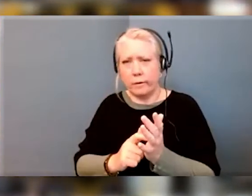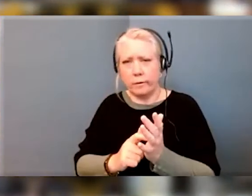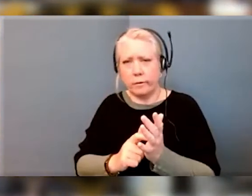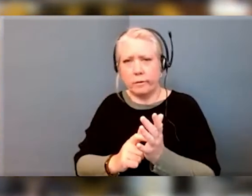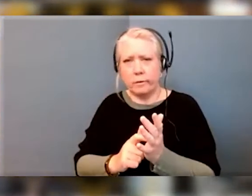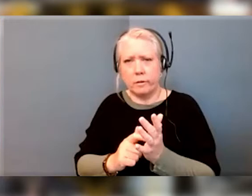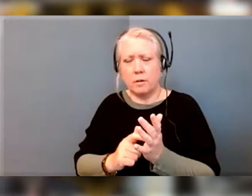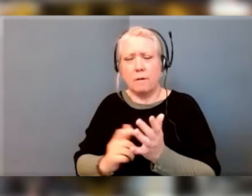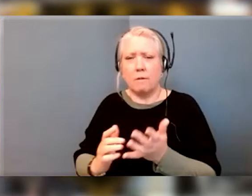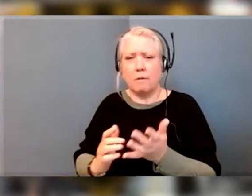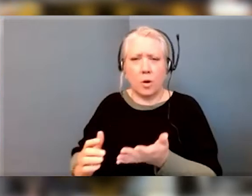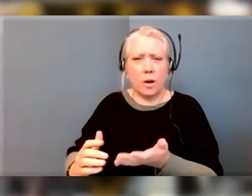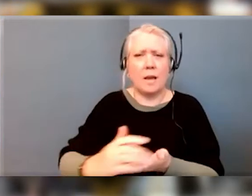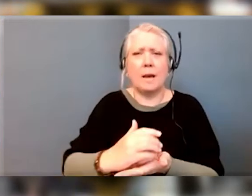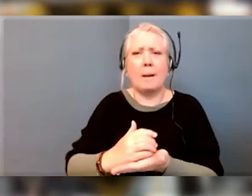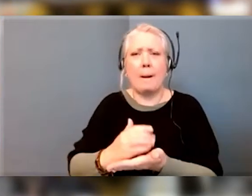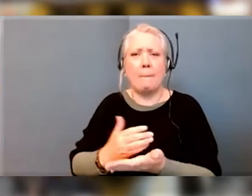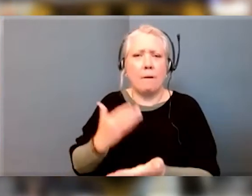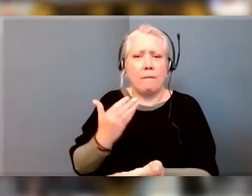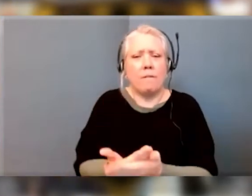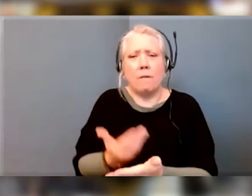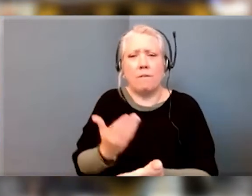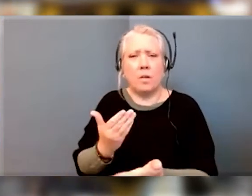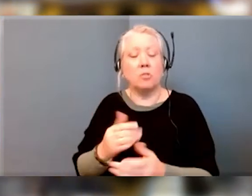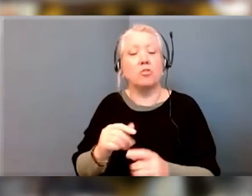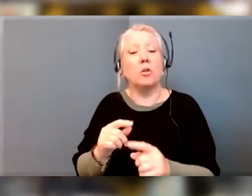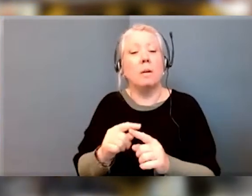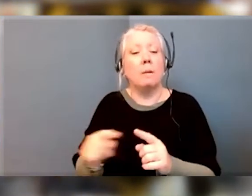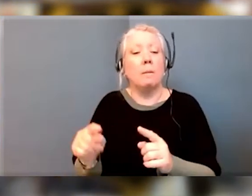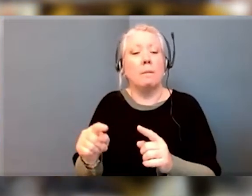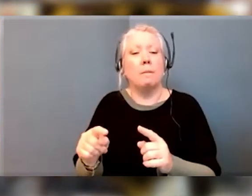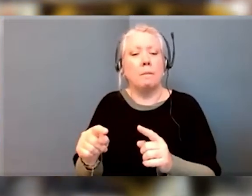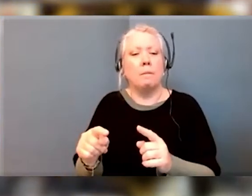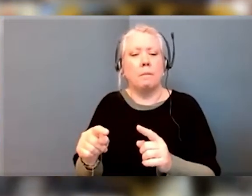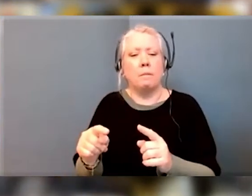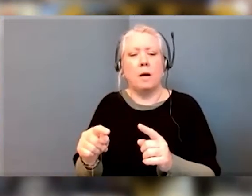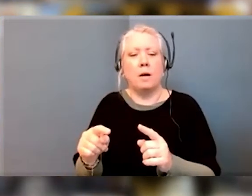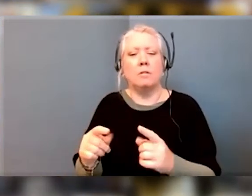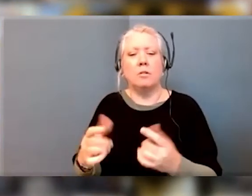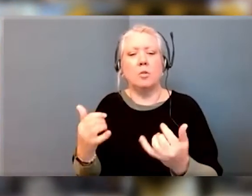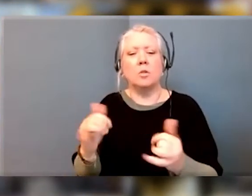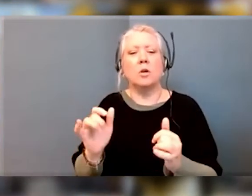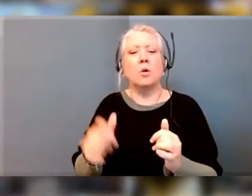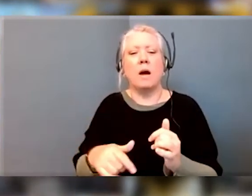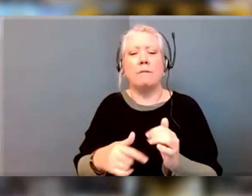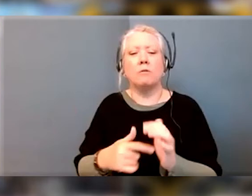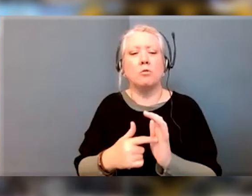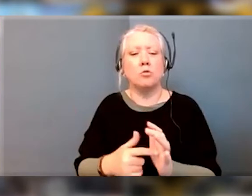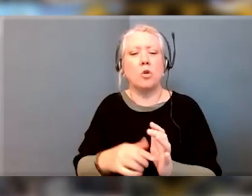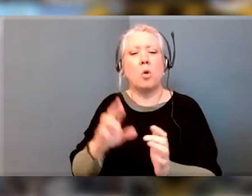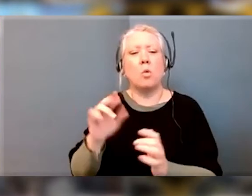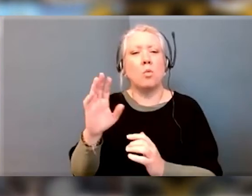still need to report on the number of people served as well as their race and ethnicity. Next slide, please.